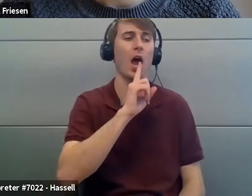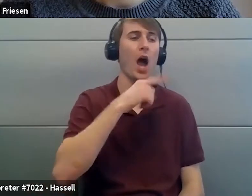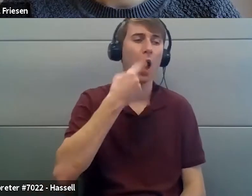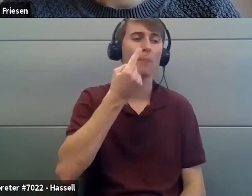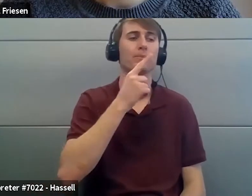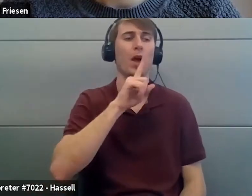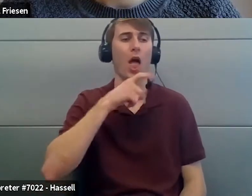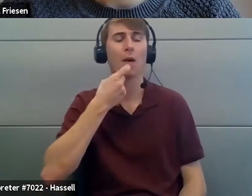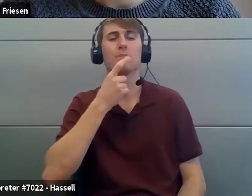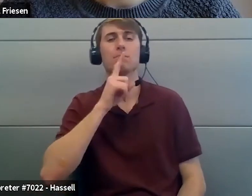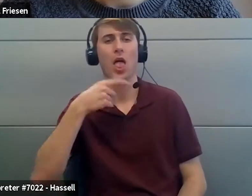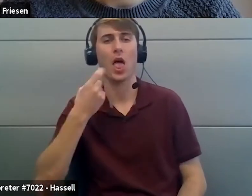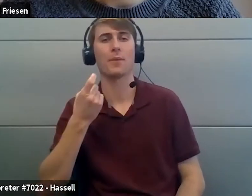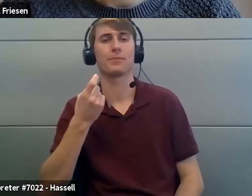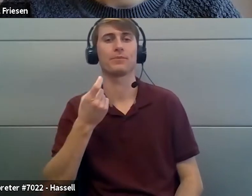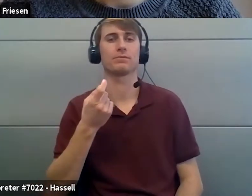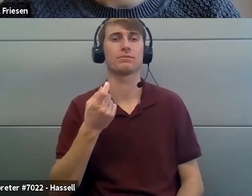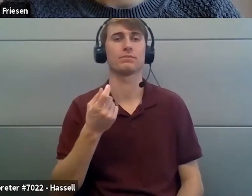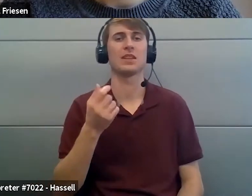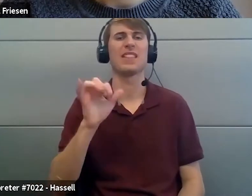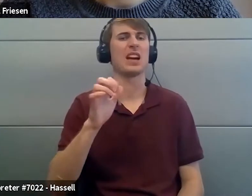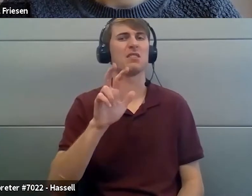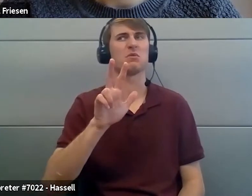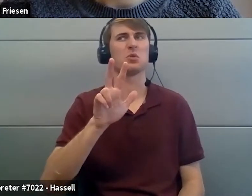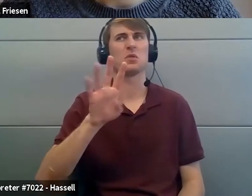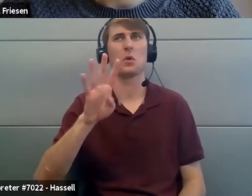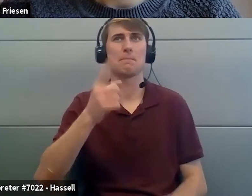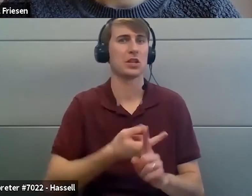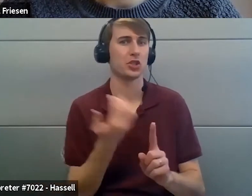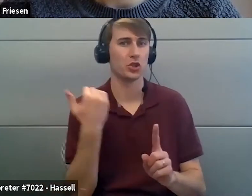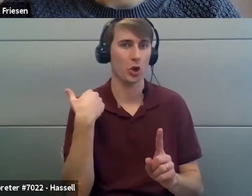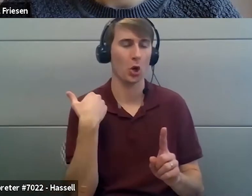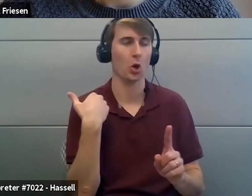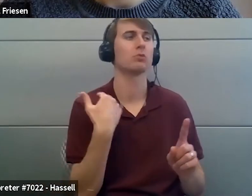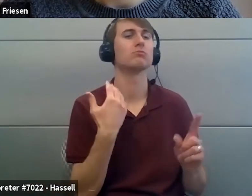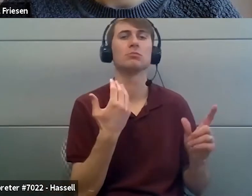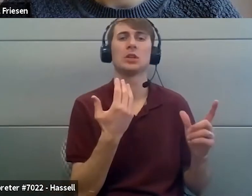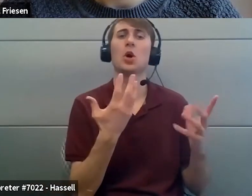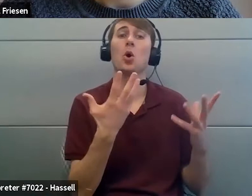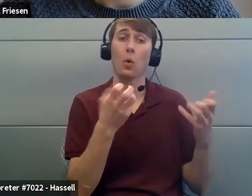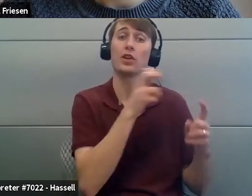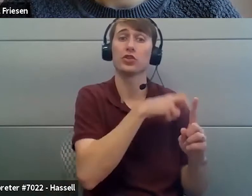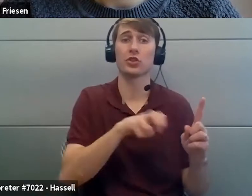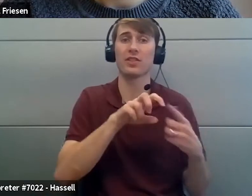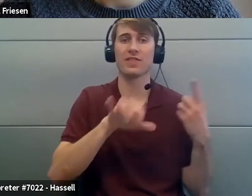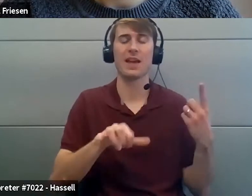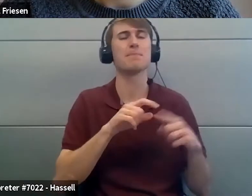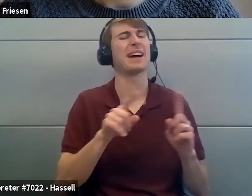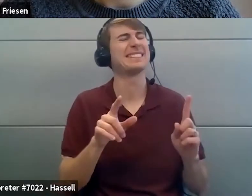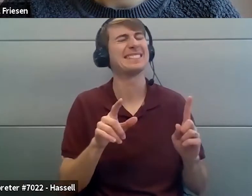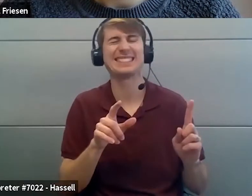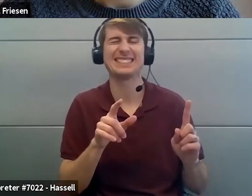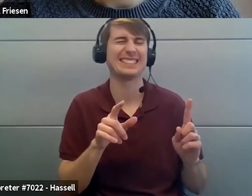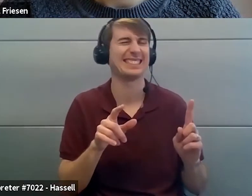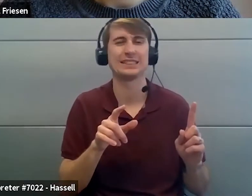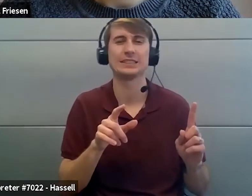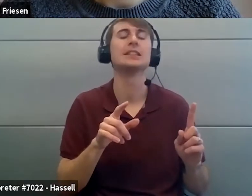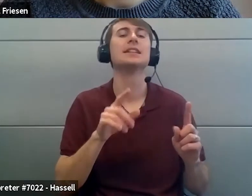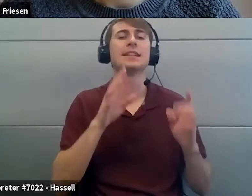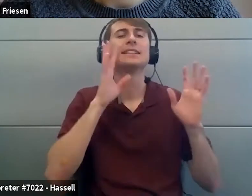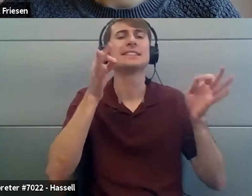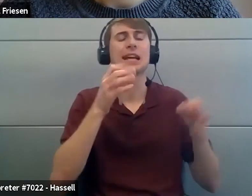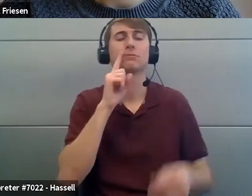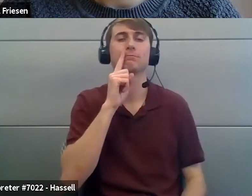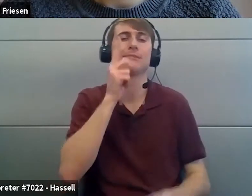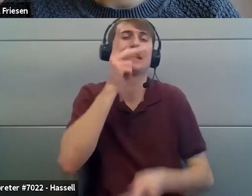full time. This is months ago now. But we ended up going back to the nasopharyngeal swab up the nose because we